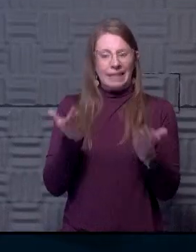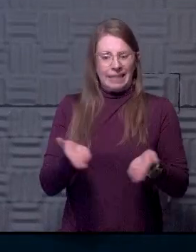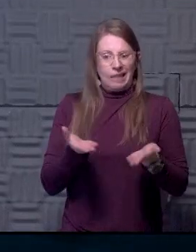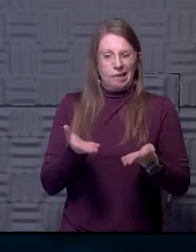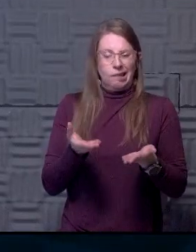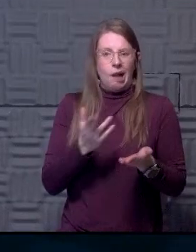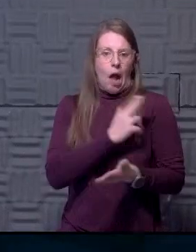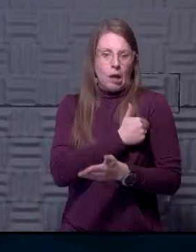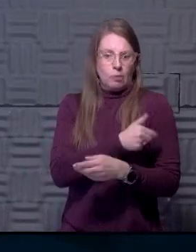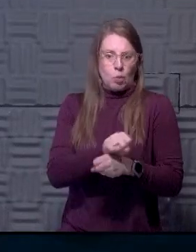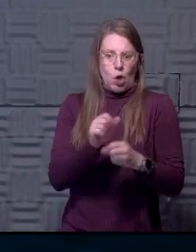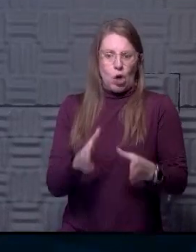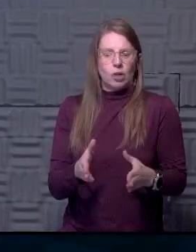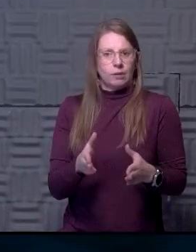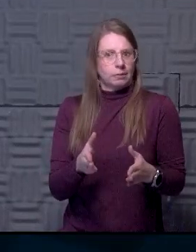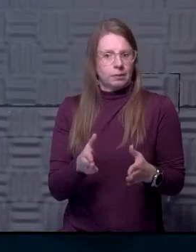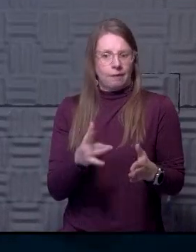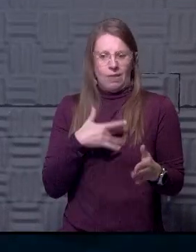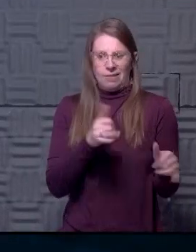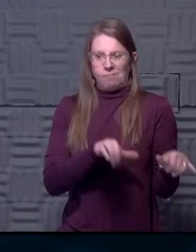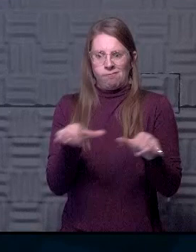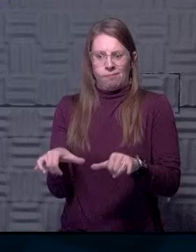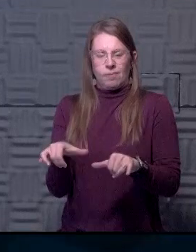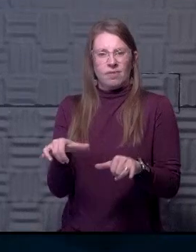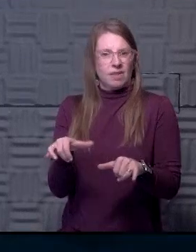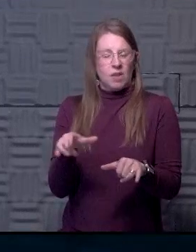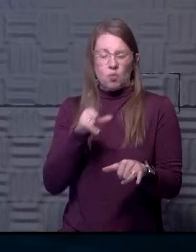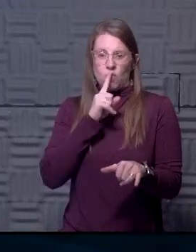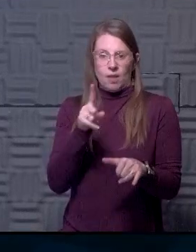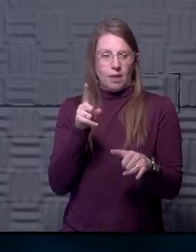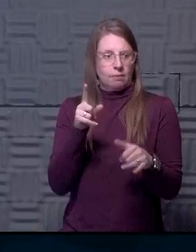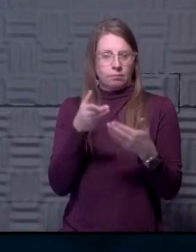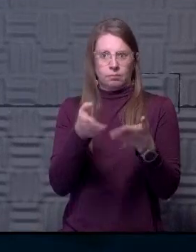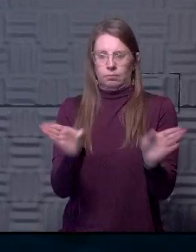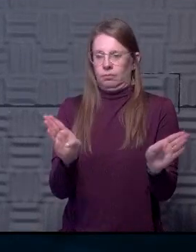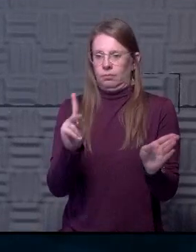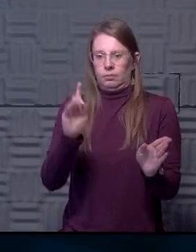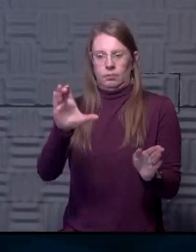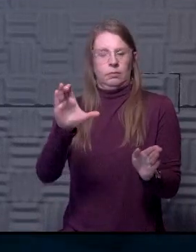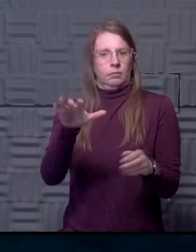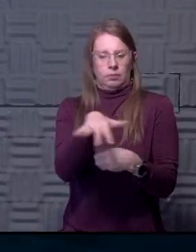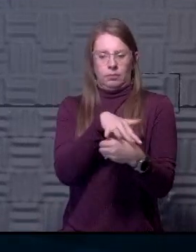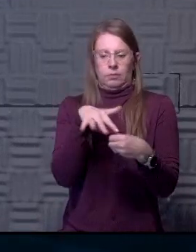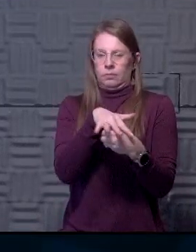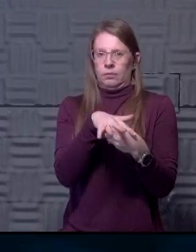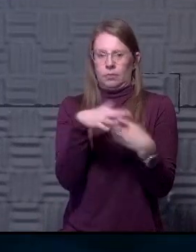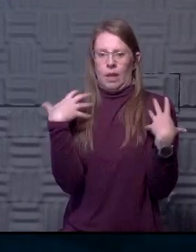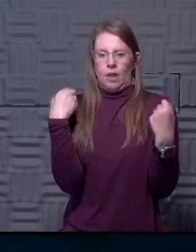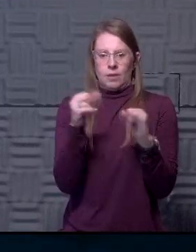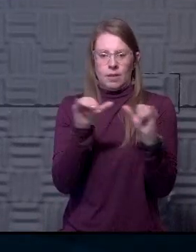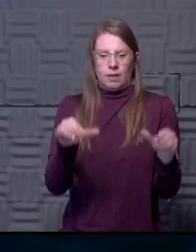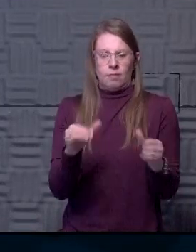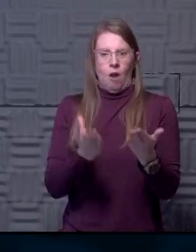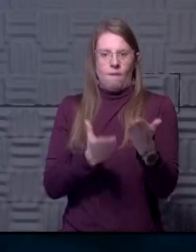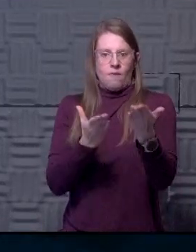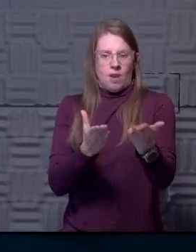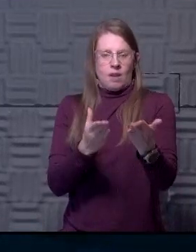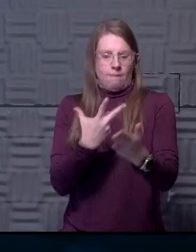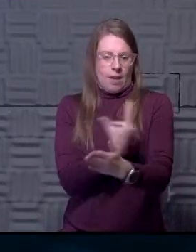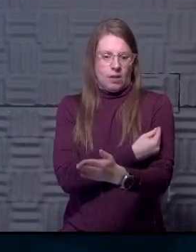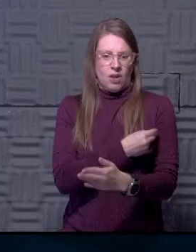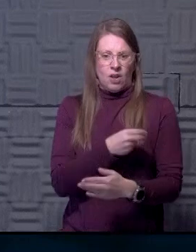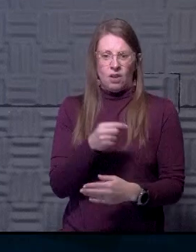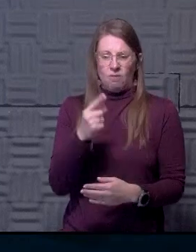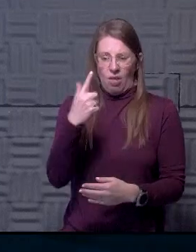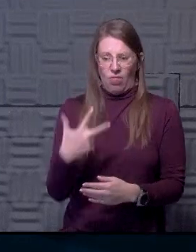amongst hospital workers, because we've seen that across the Kansas City area from all the different health systems that have been offering vaccine. There's about a third of